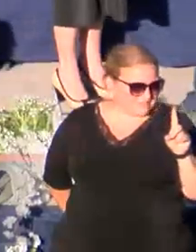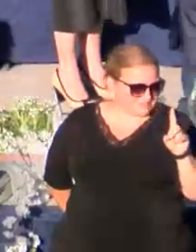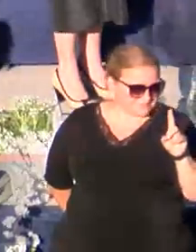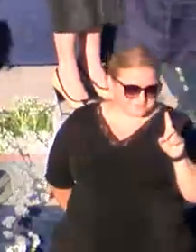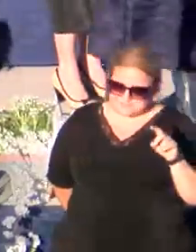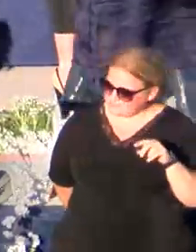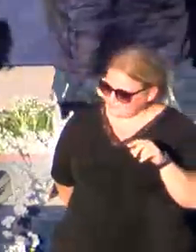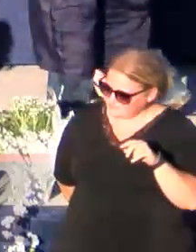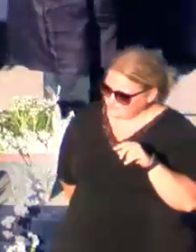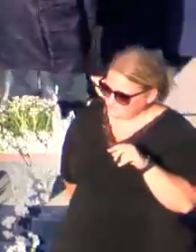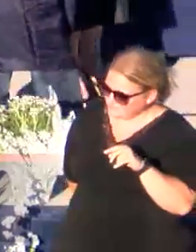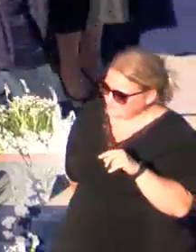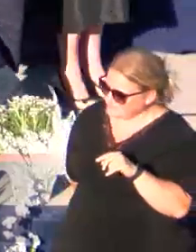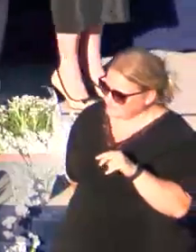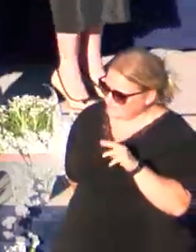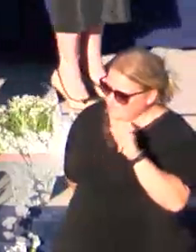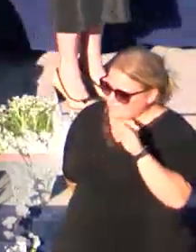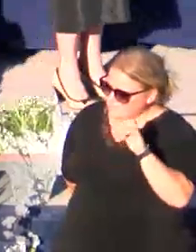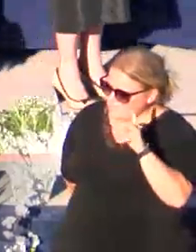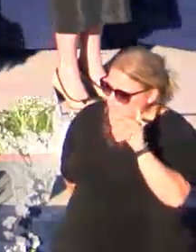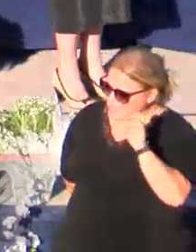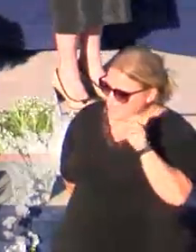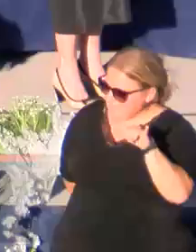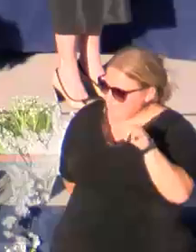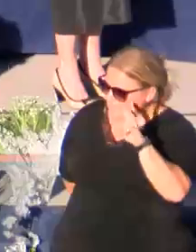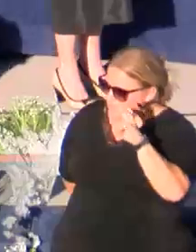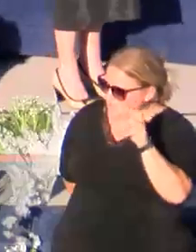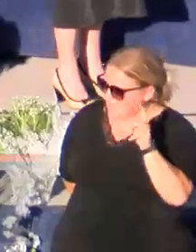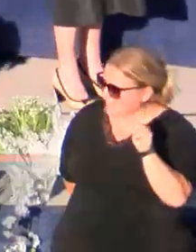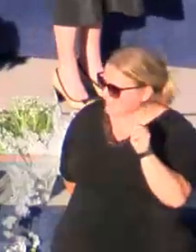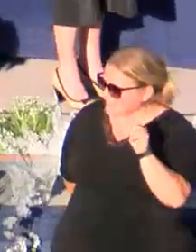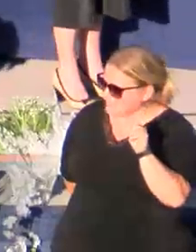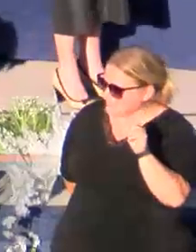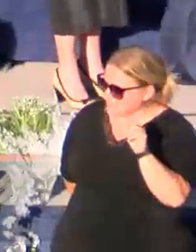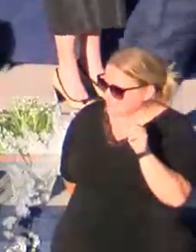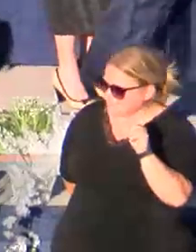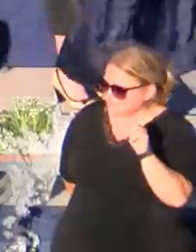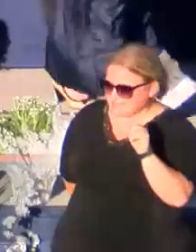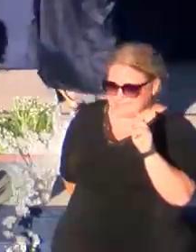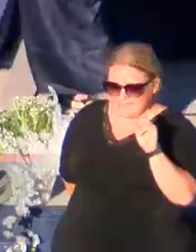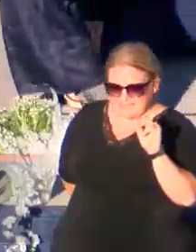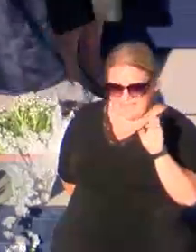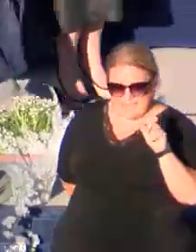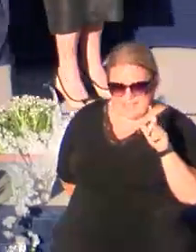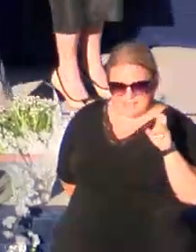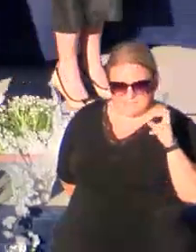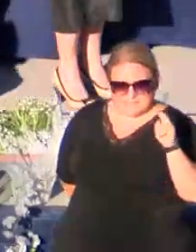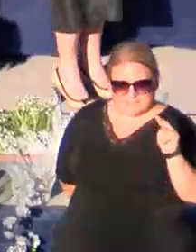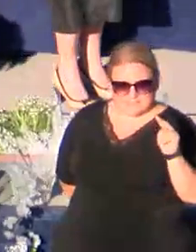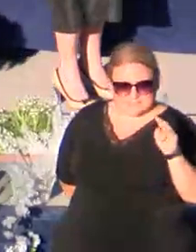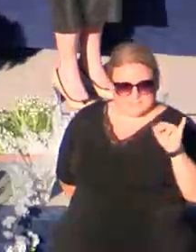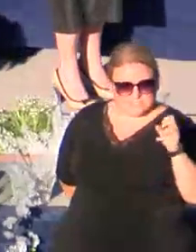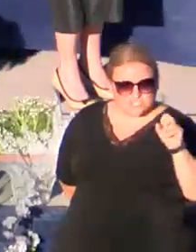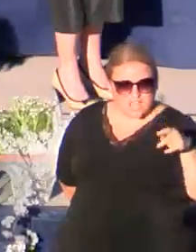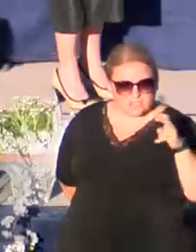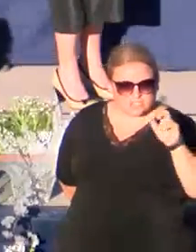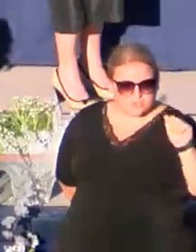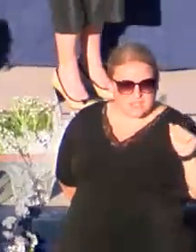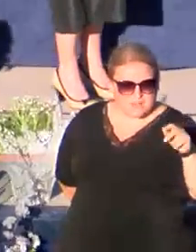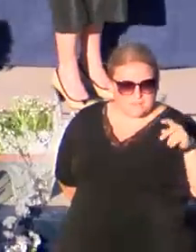Pacheco. Mickey West. Elvin Reyes. Joshua